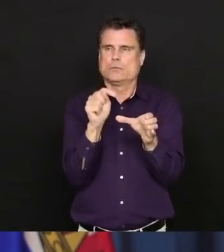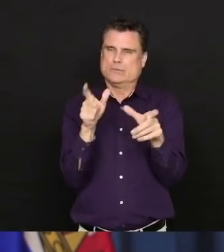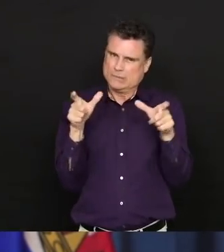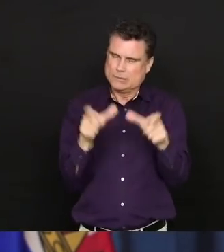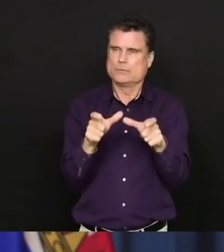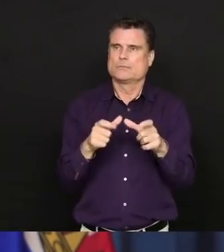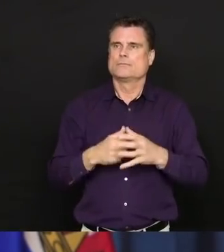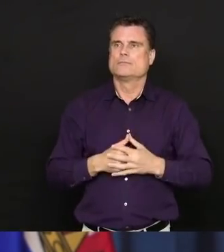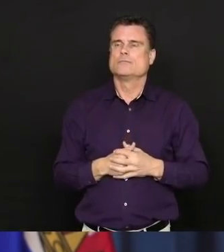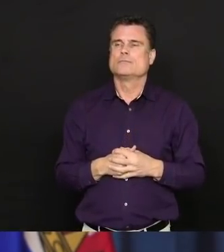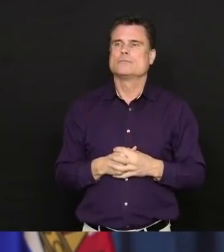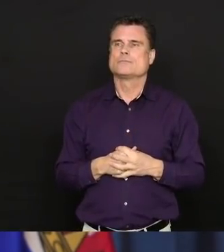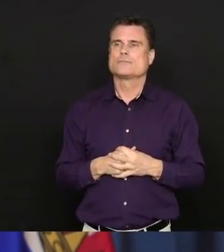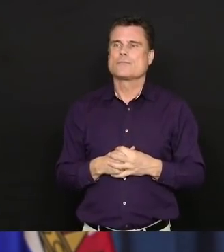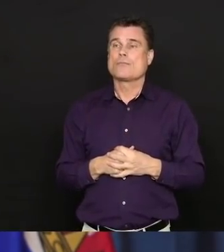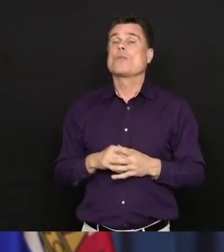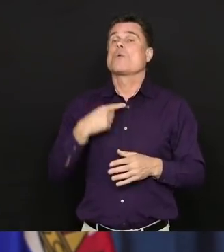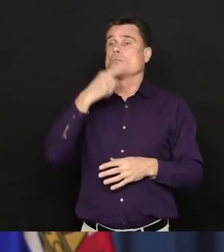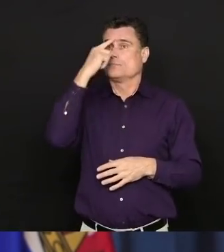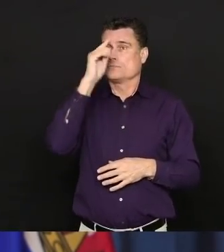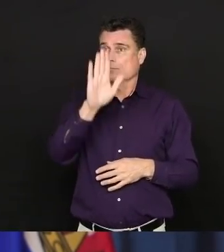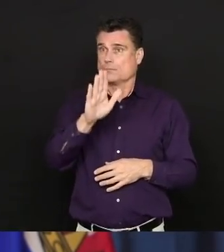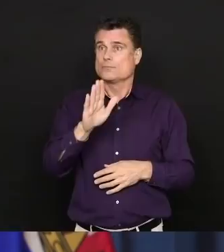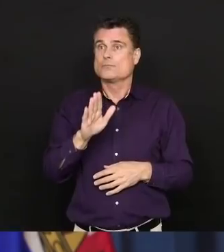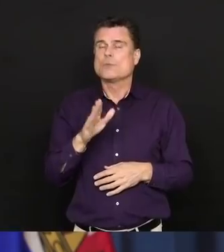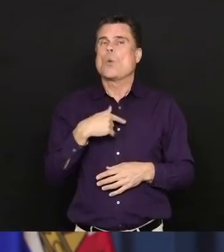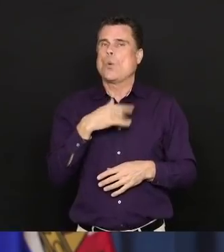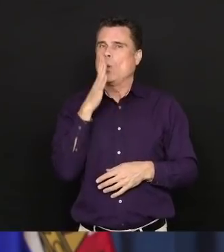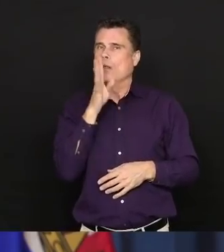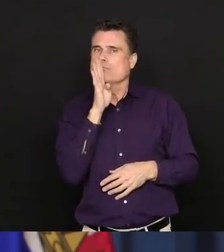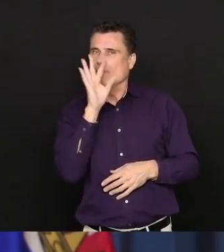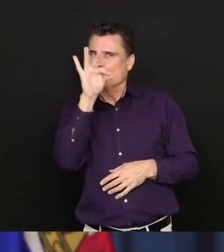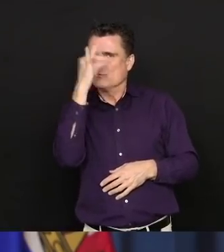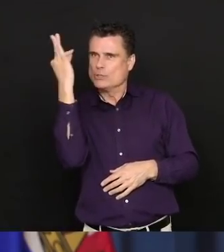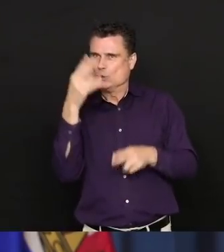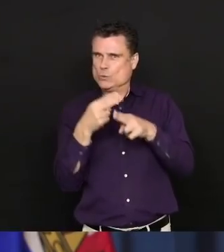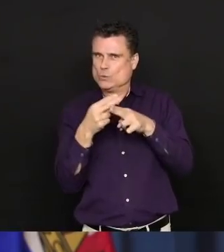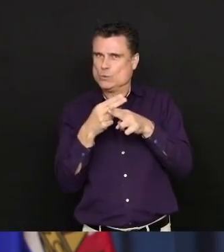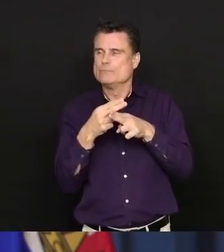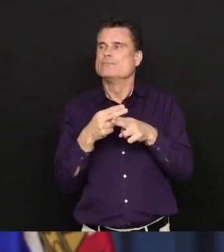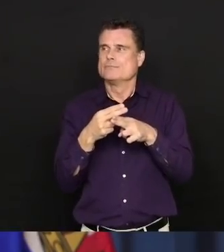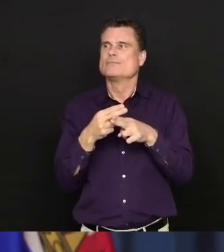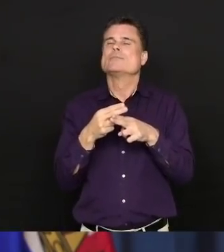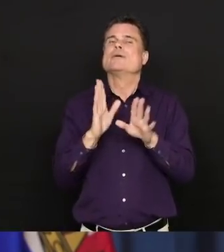vrai. Nous annonçons aujourd'hui 53 nouveaux cas pour un total de